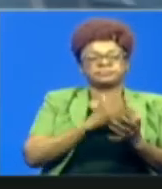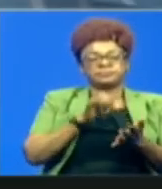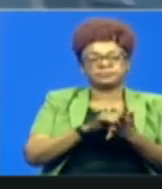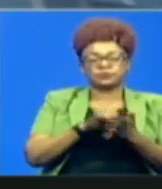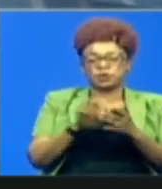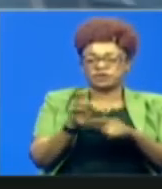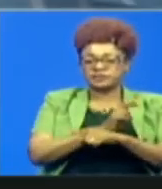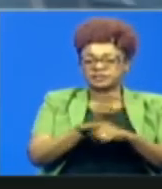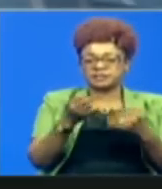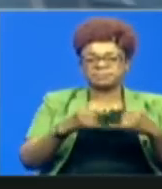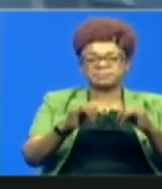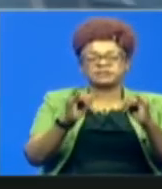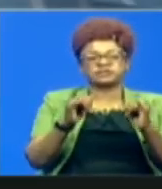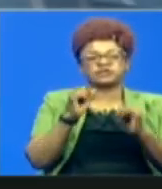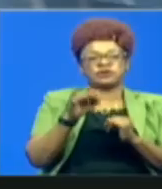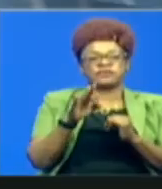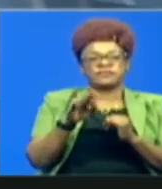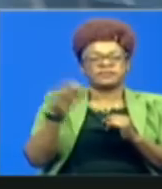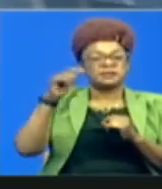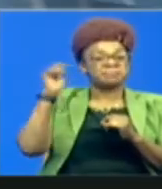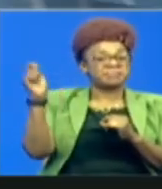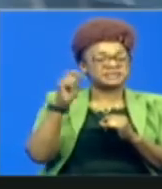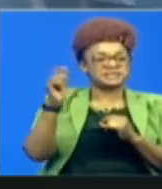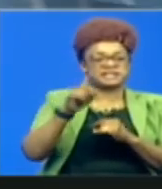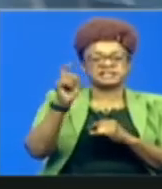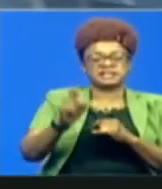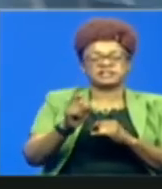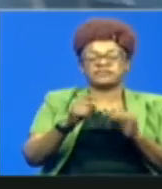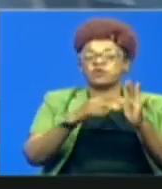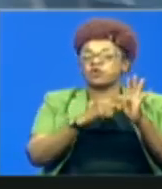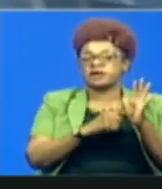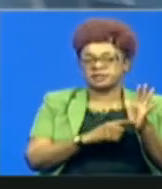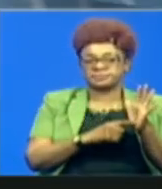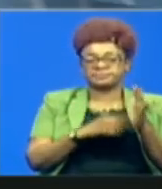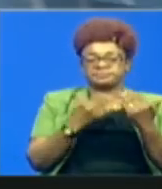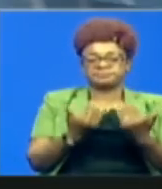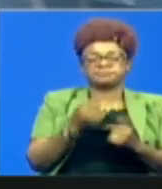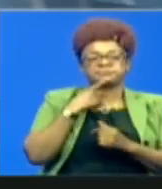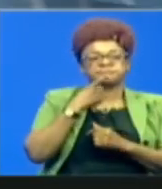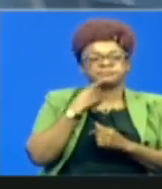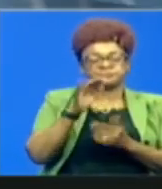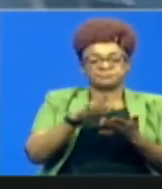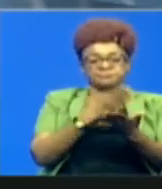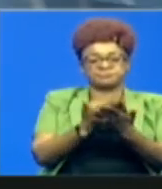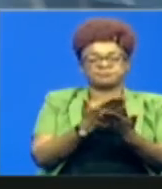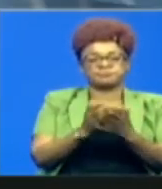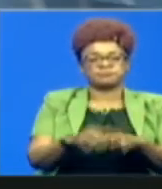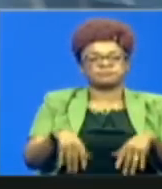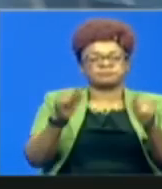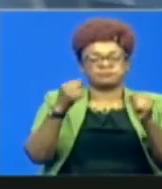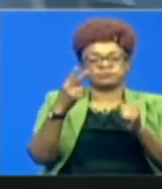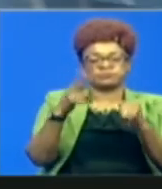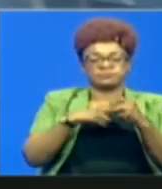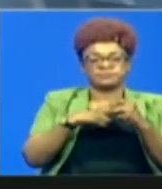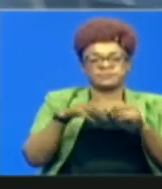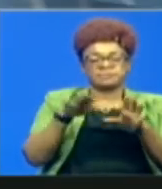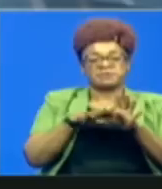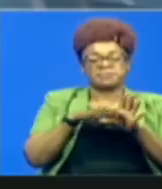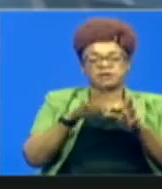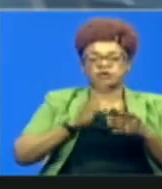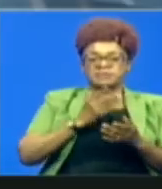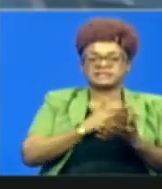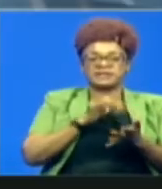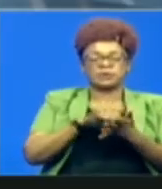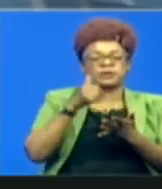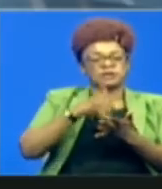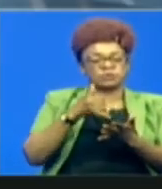the implementation of the President's executive order. And he further proposes to chair the 27-member committee that will also include the